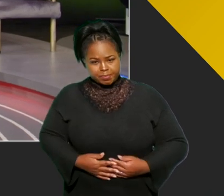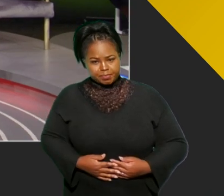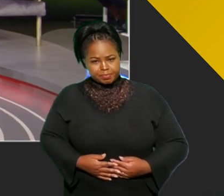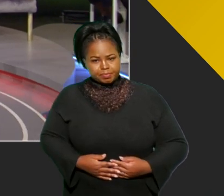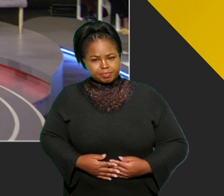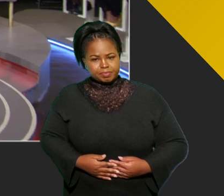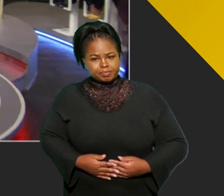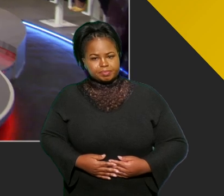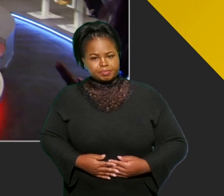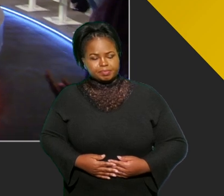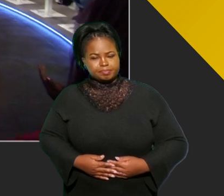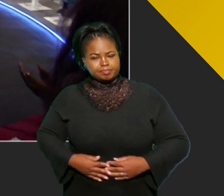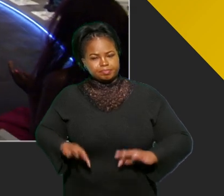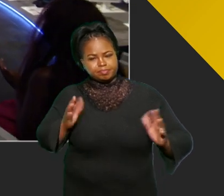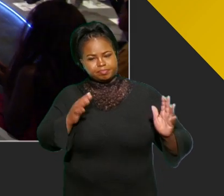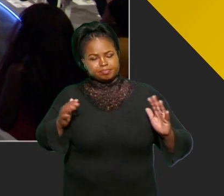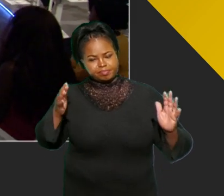rent.